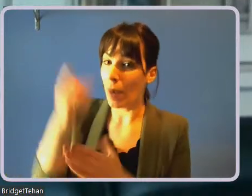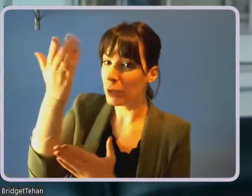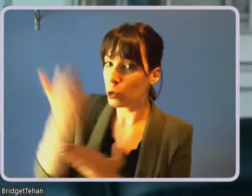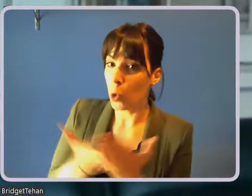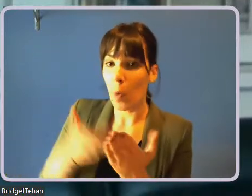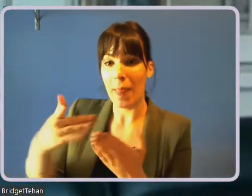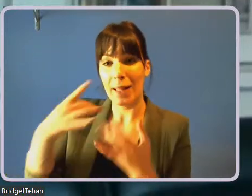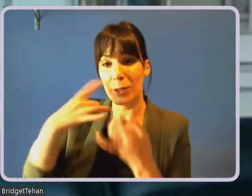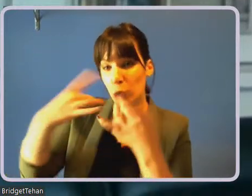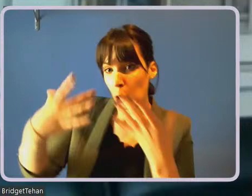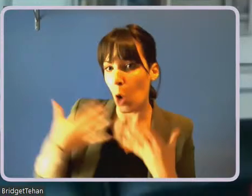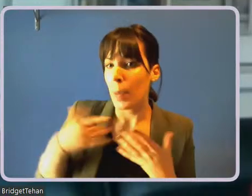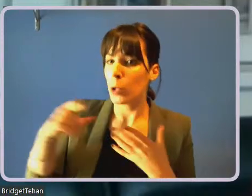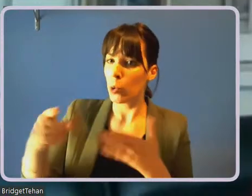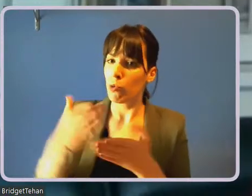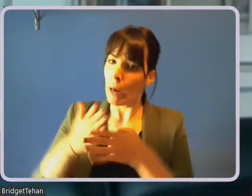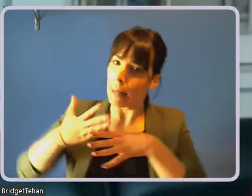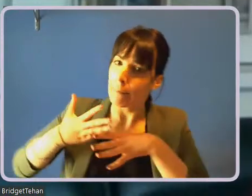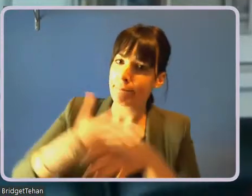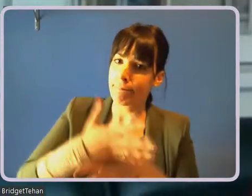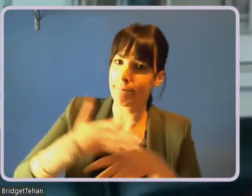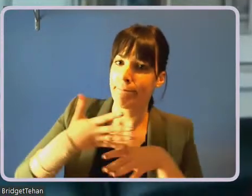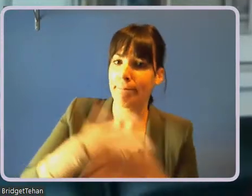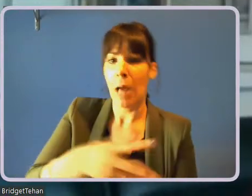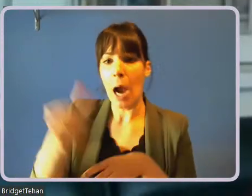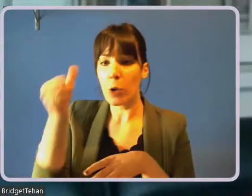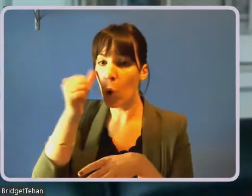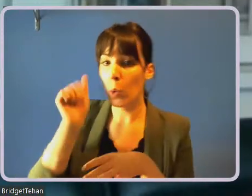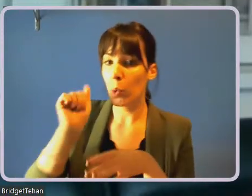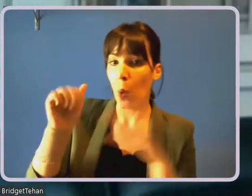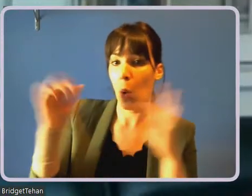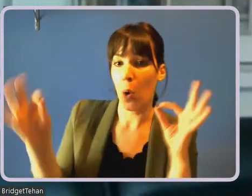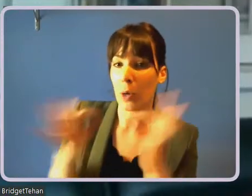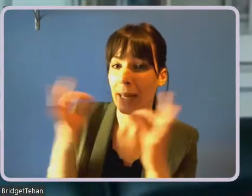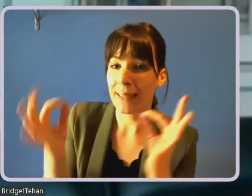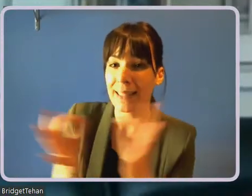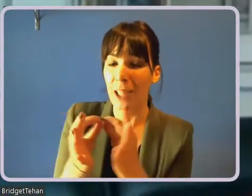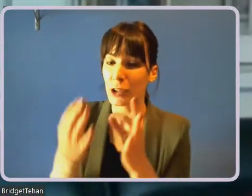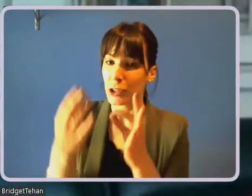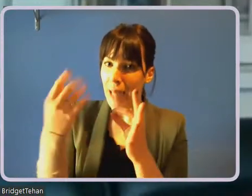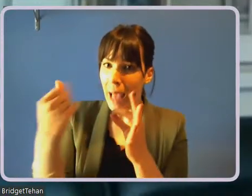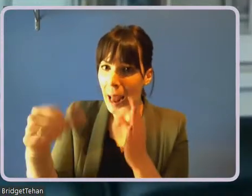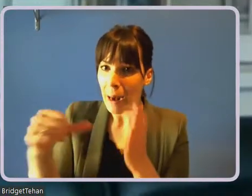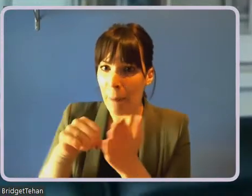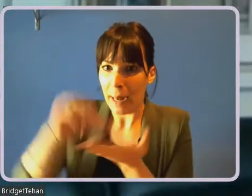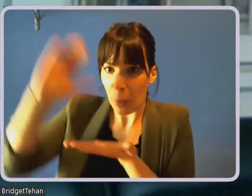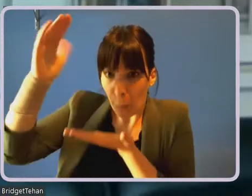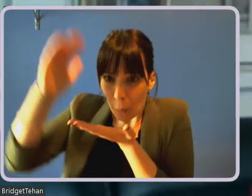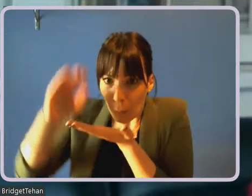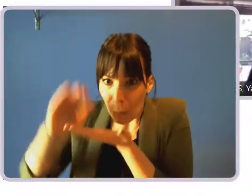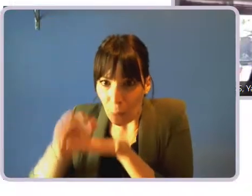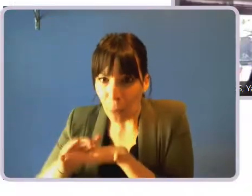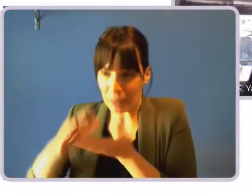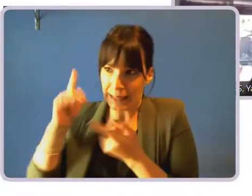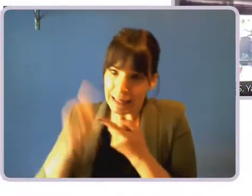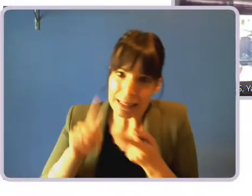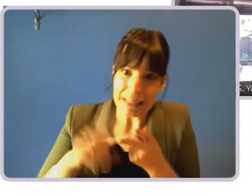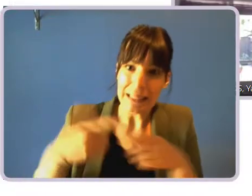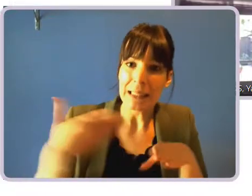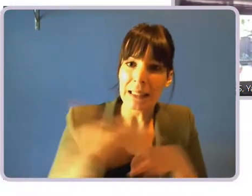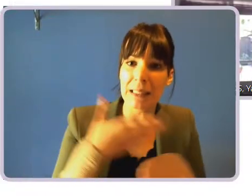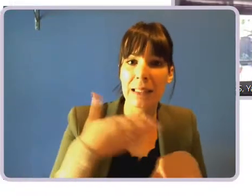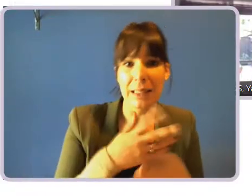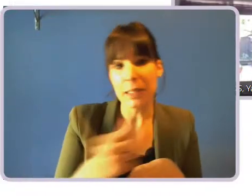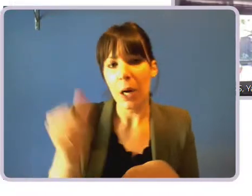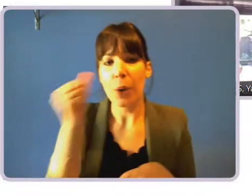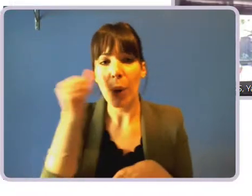your organisation was, you know, scrabbling at the very bottom of its bank account to continue doing the work that you were doing. And a real